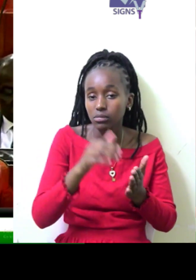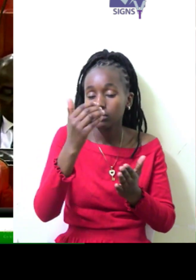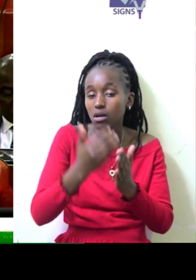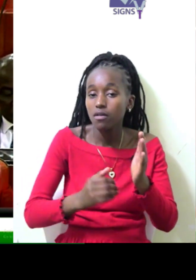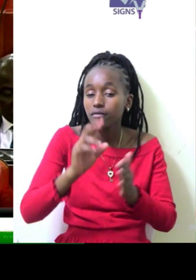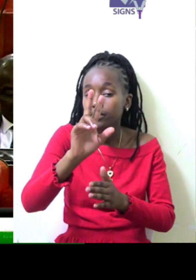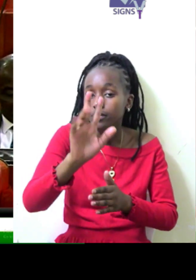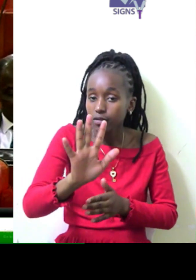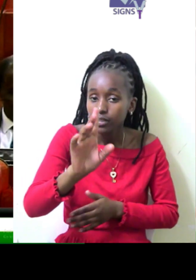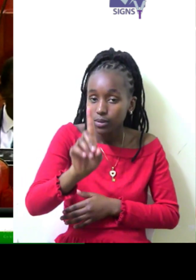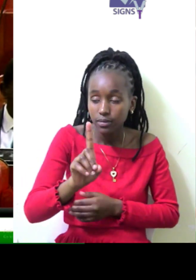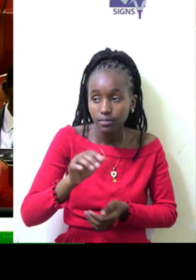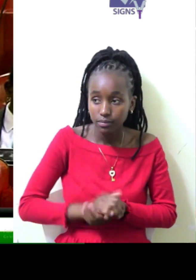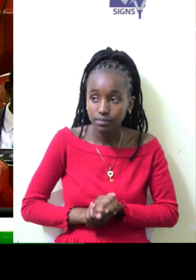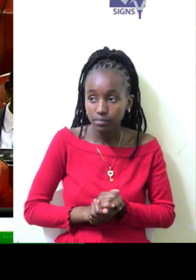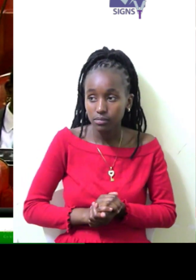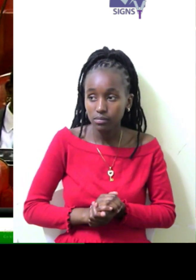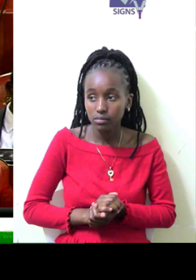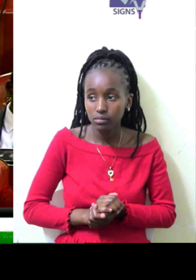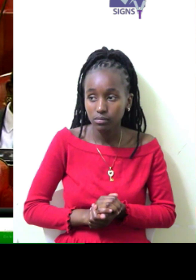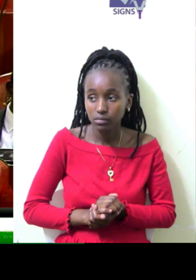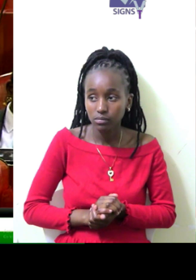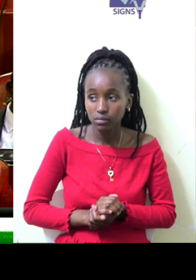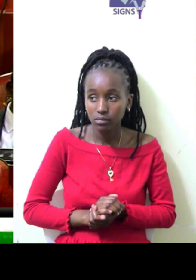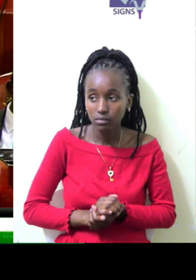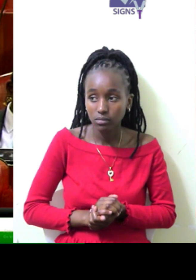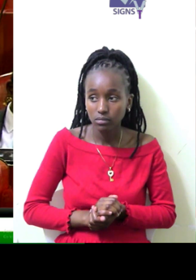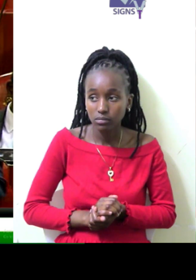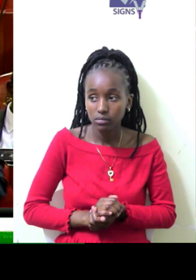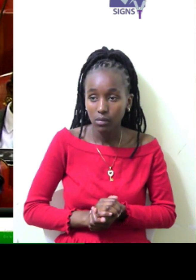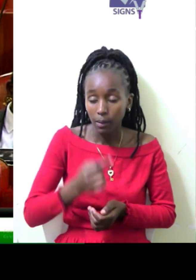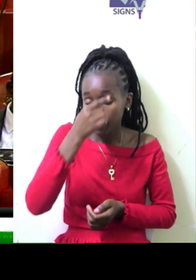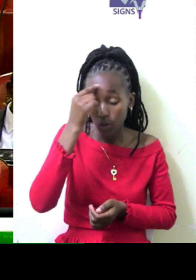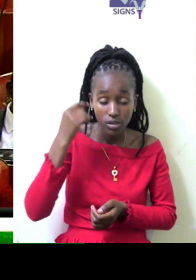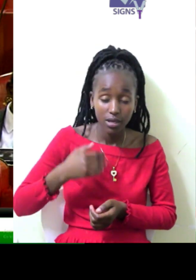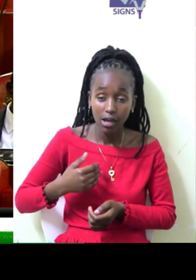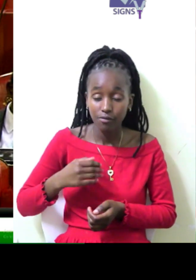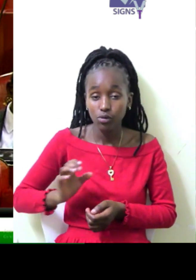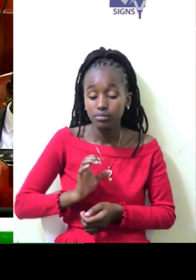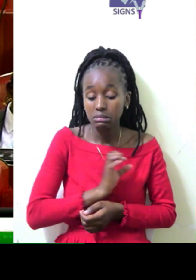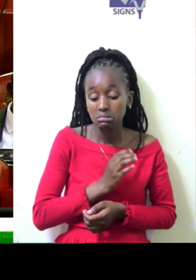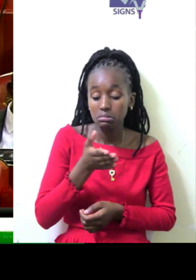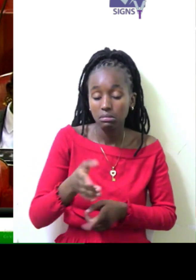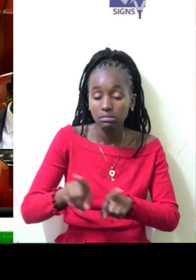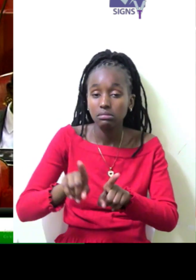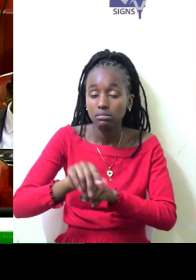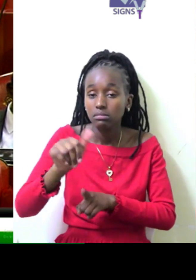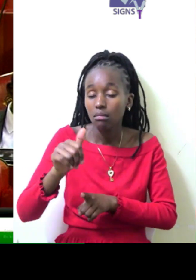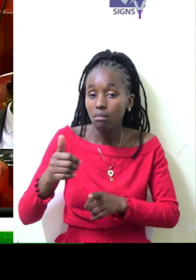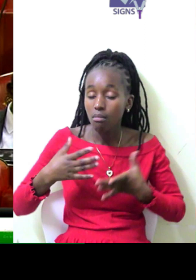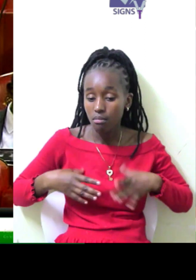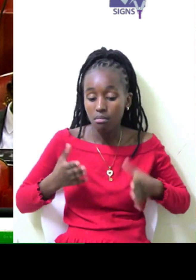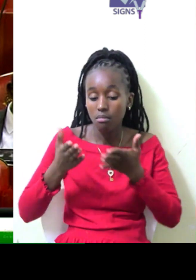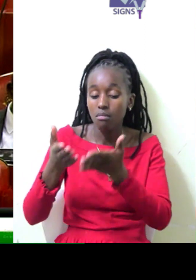this, Honorable Speaker, because the chair is listening to me and the committee is there. the area of tax